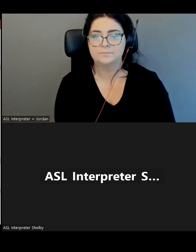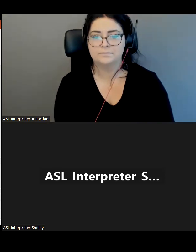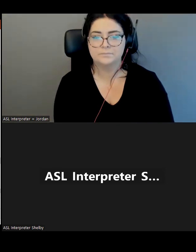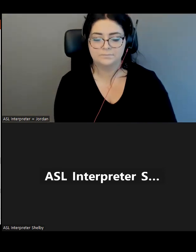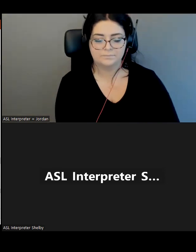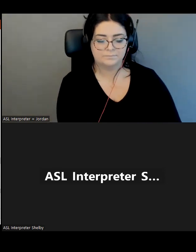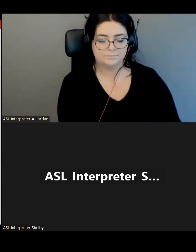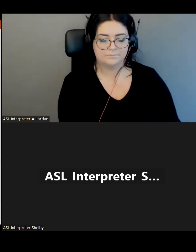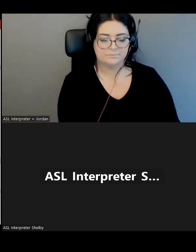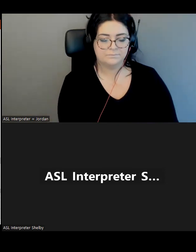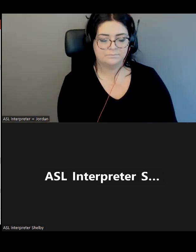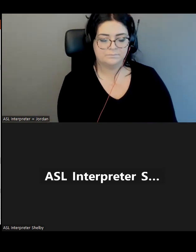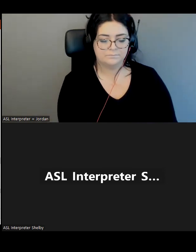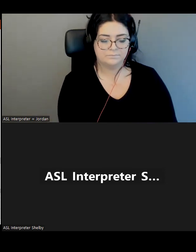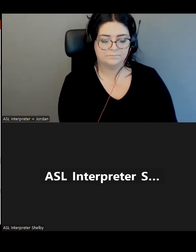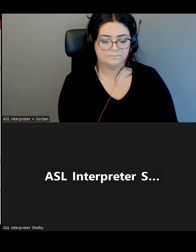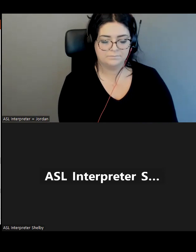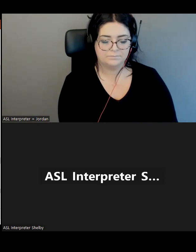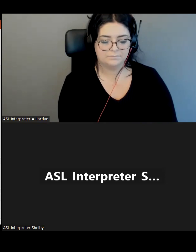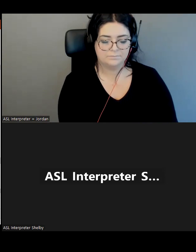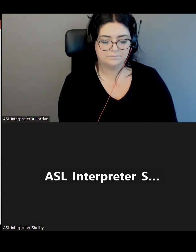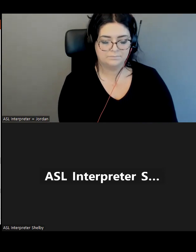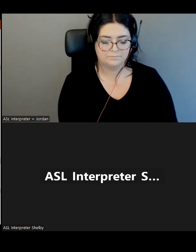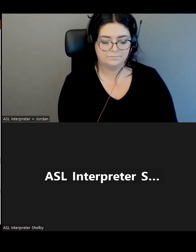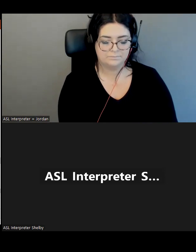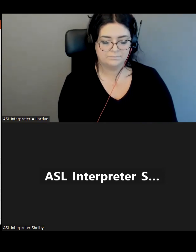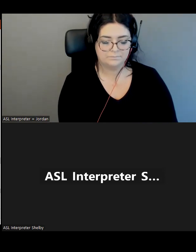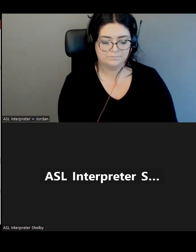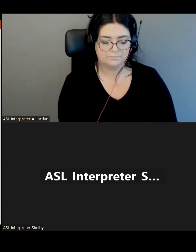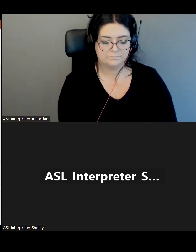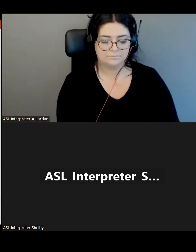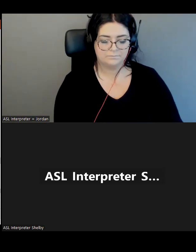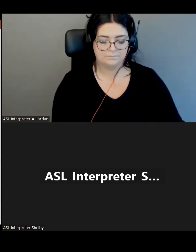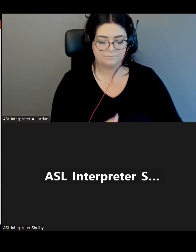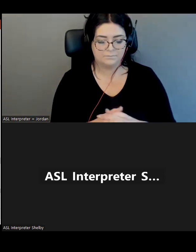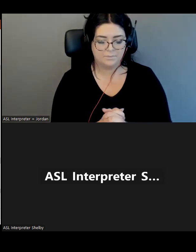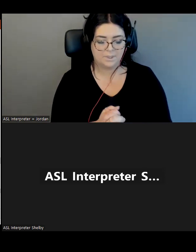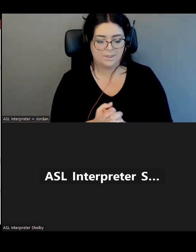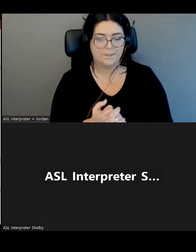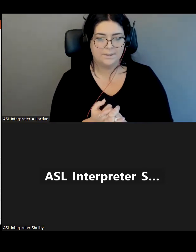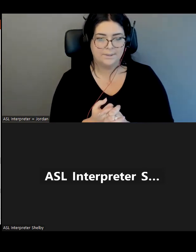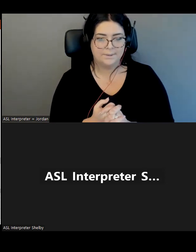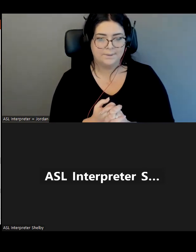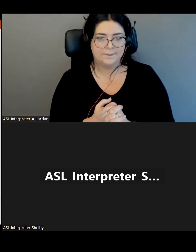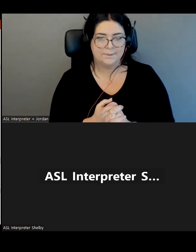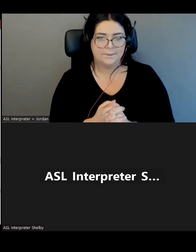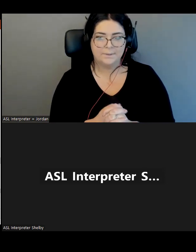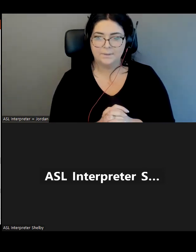and Heather are at the end here, and a lot of things have been said, but just to build upon what everyone else has been saying,